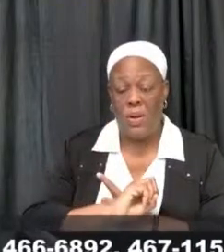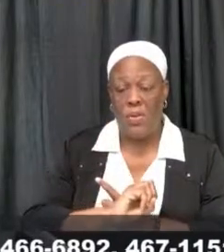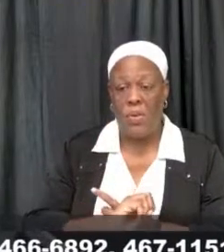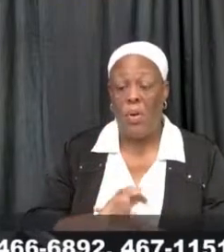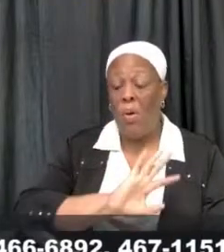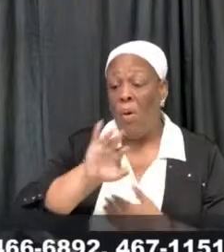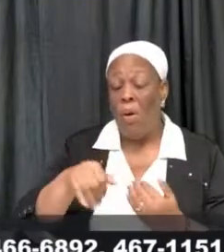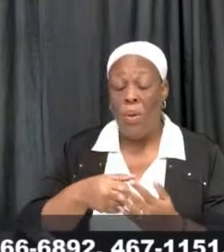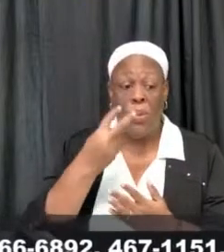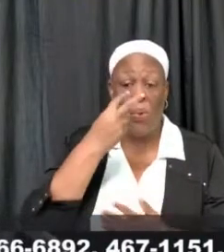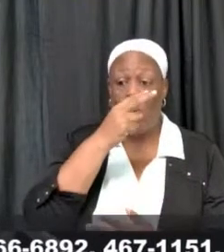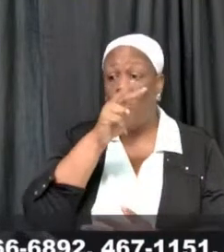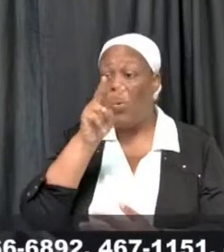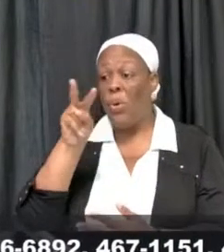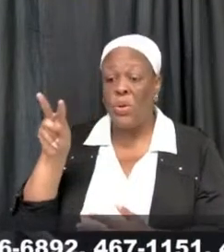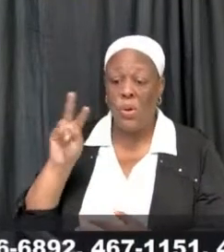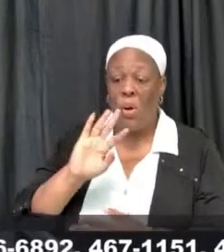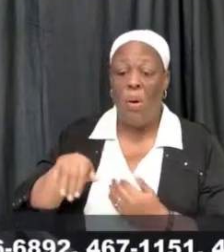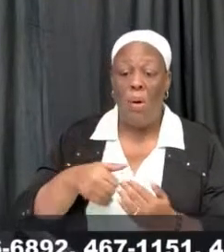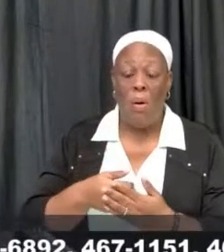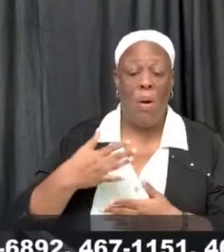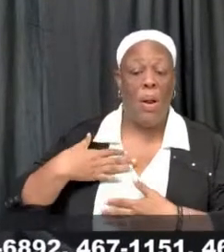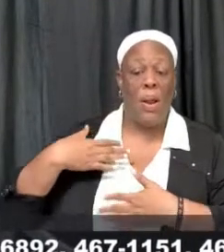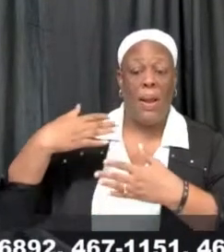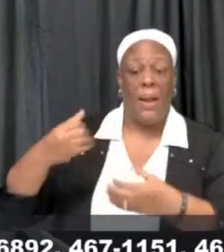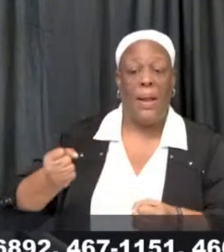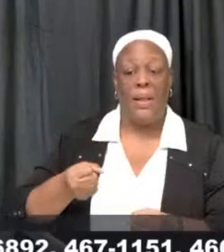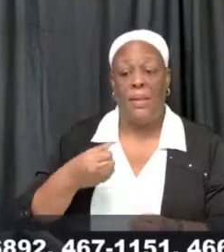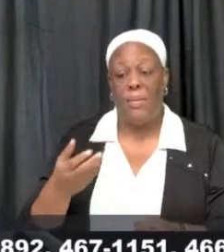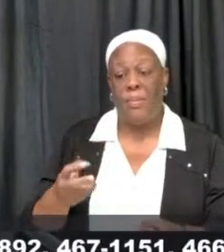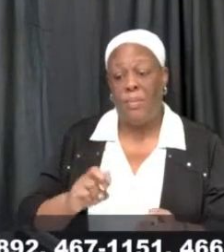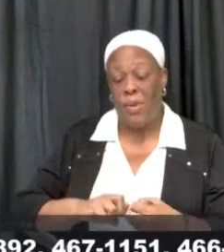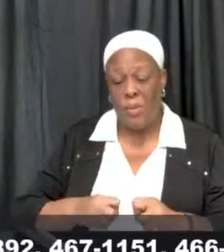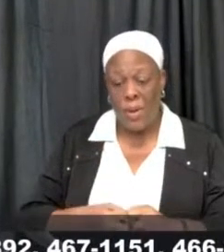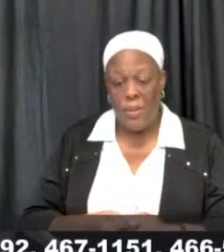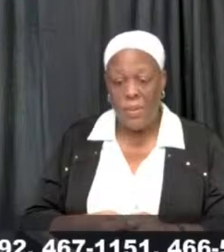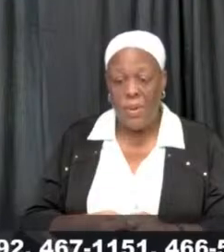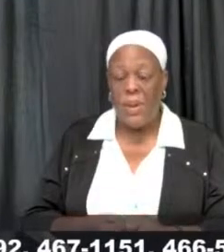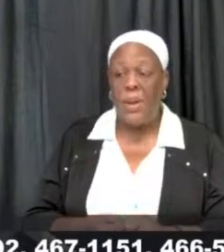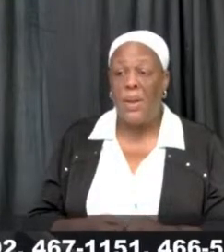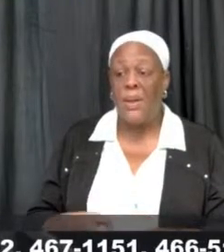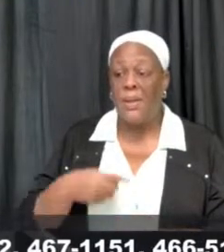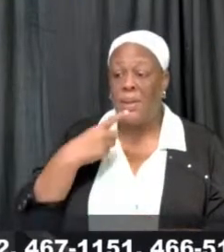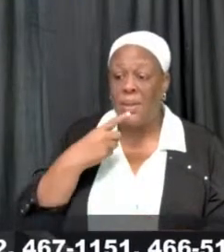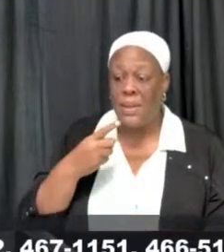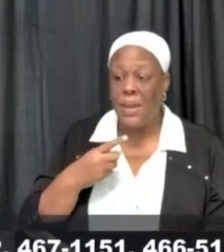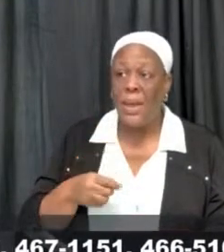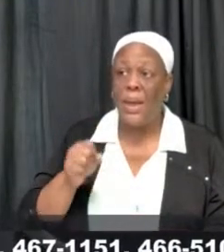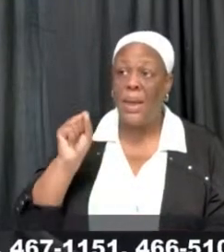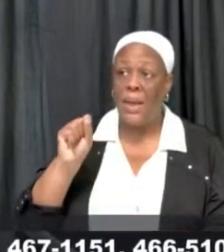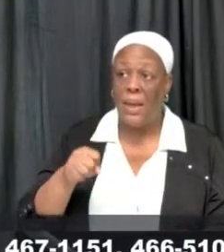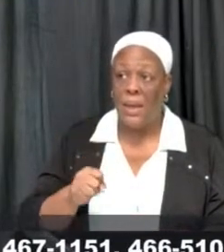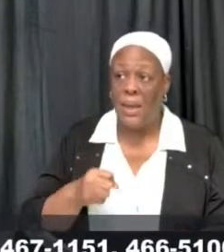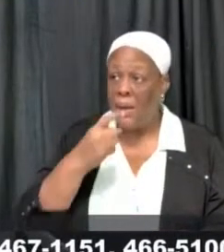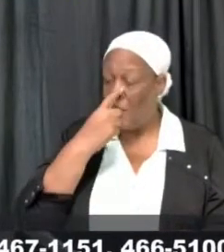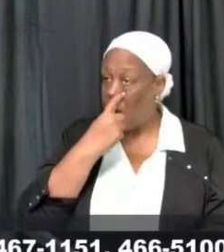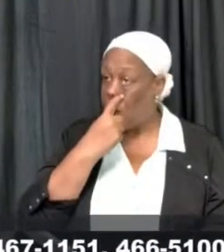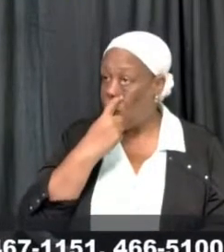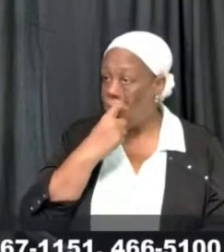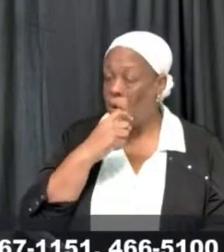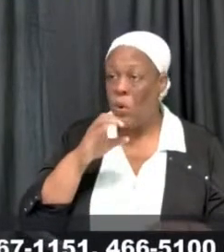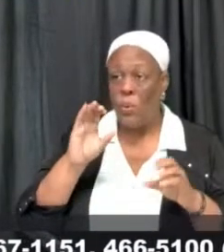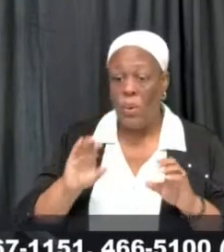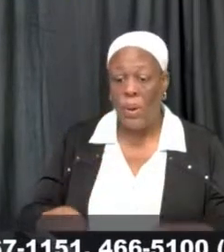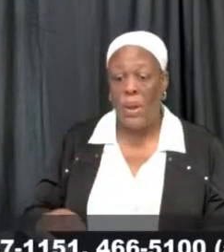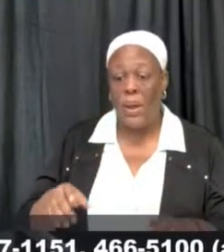oversees all health-related matters in the United Nations, has approved the use and